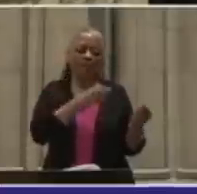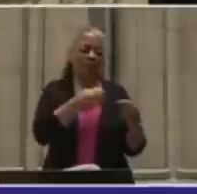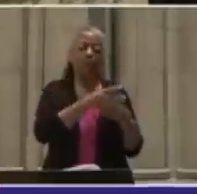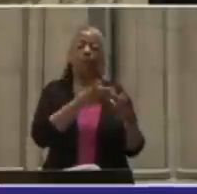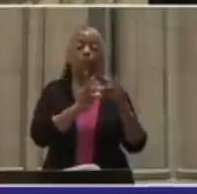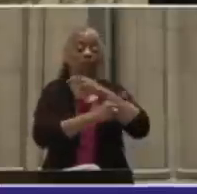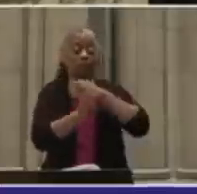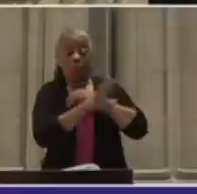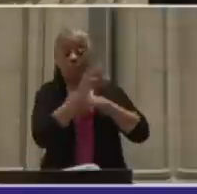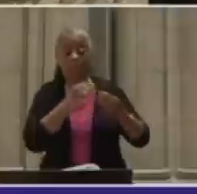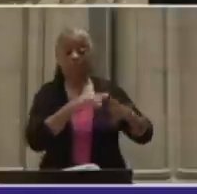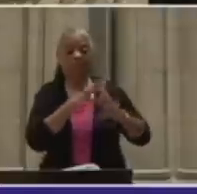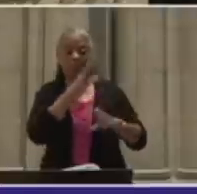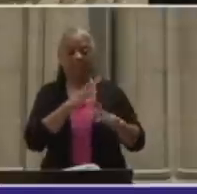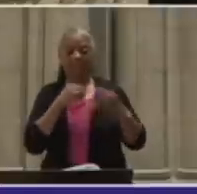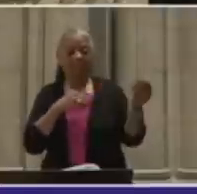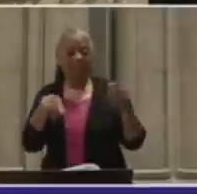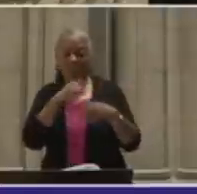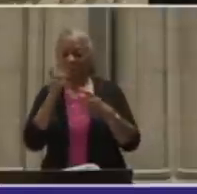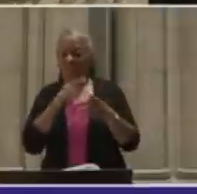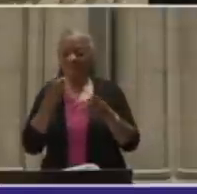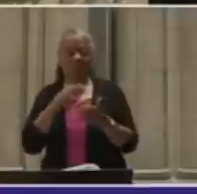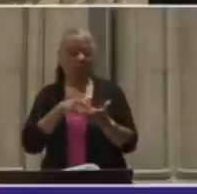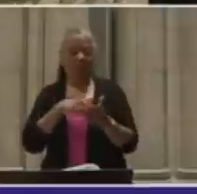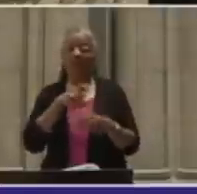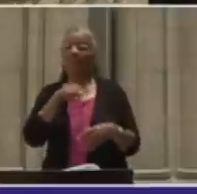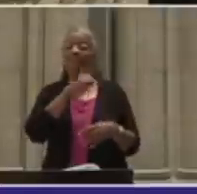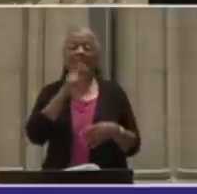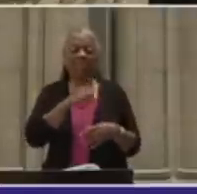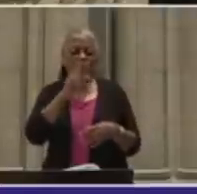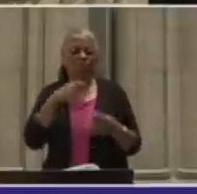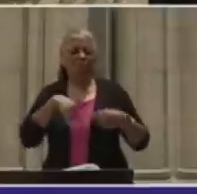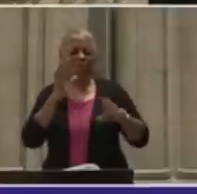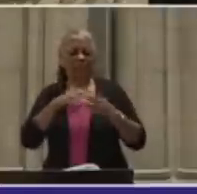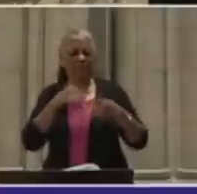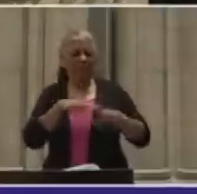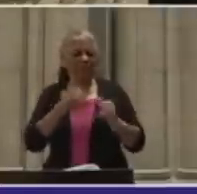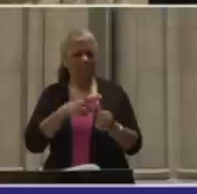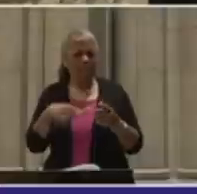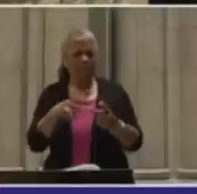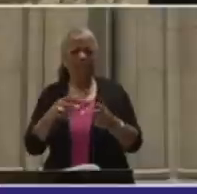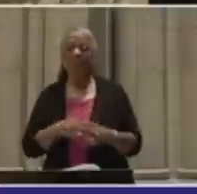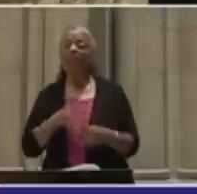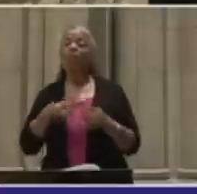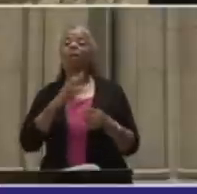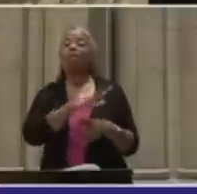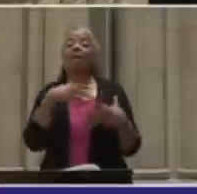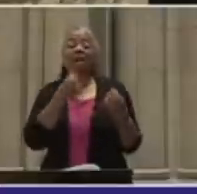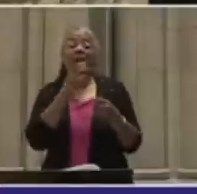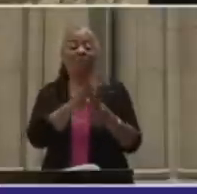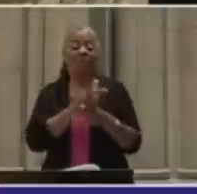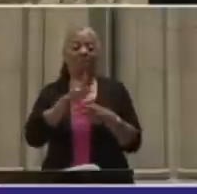their land and never gave them what they deserved, when they never should have had to give up their land in the first place. And their health care is